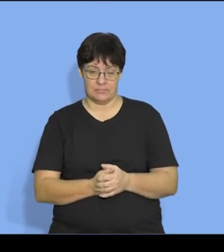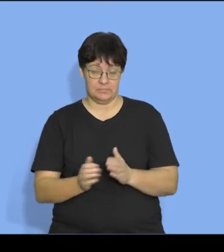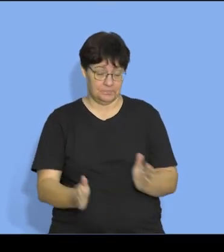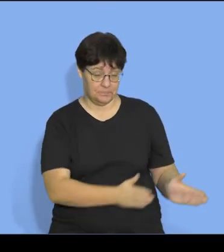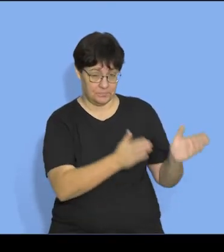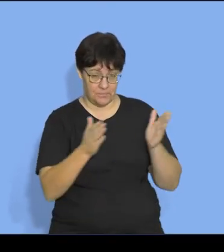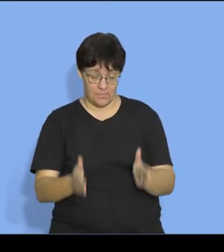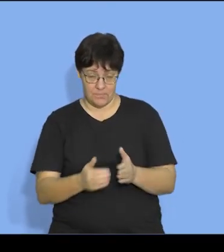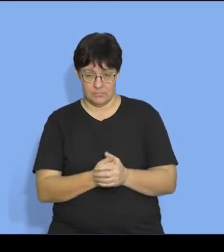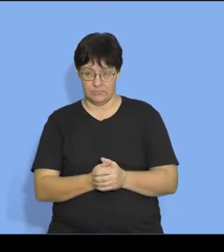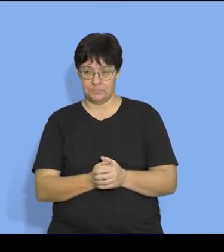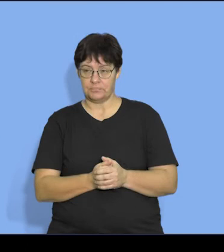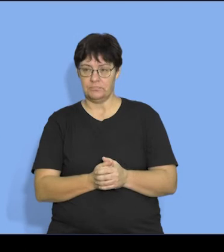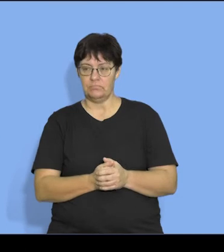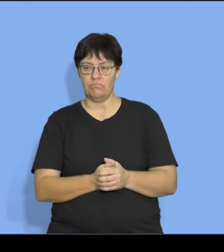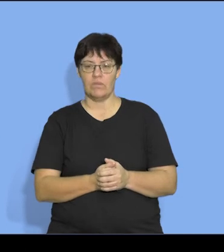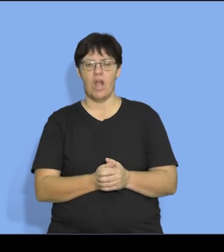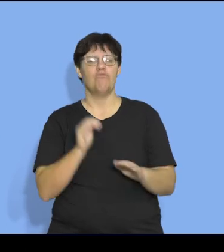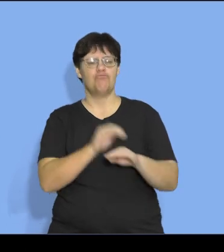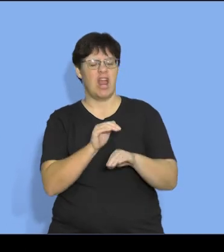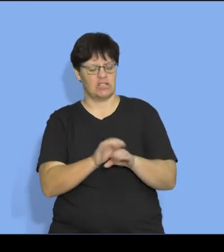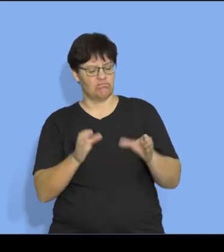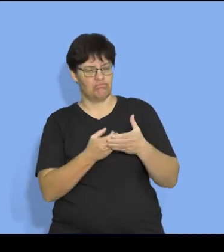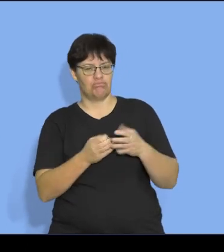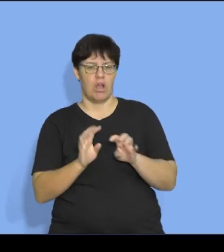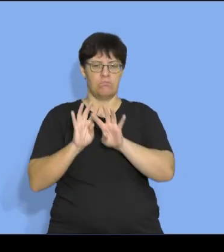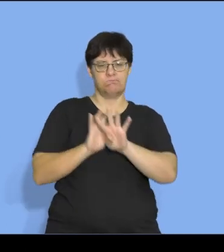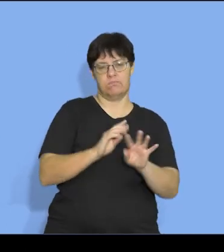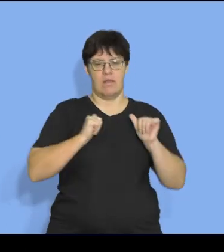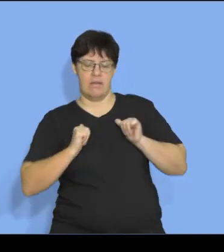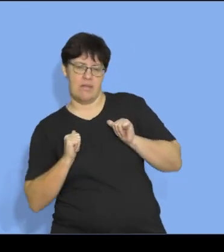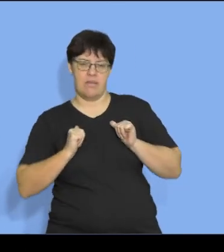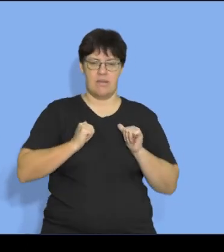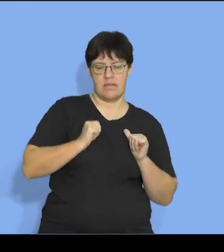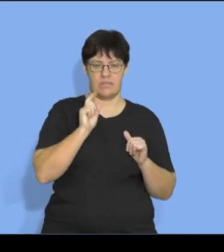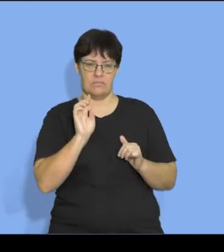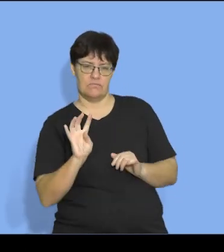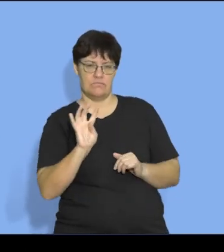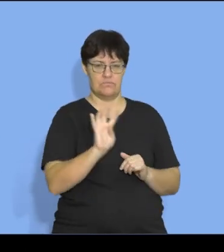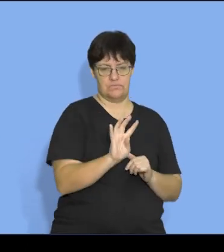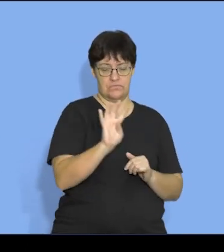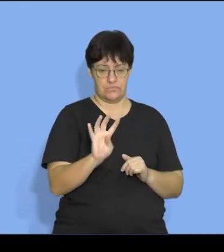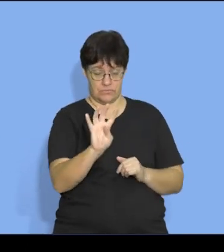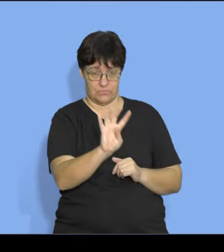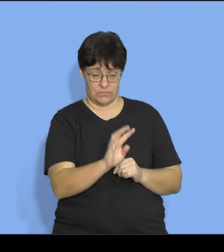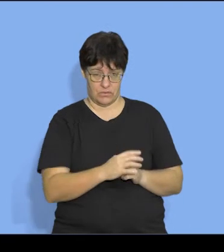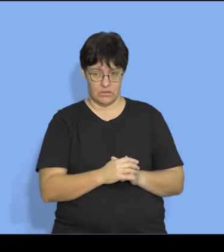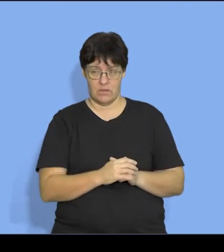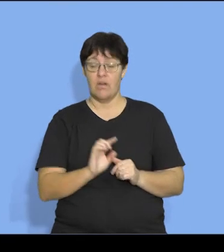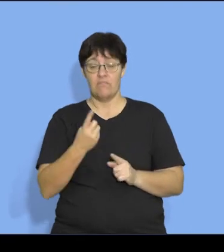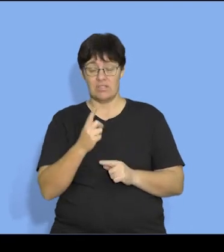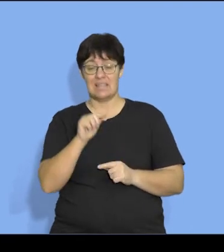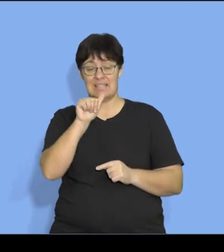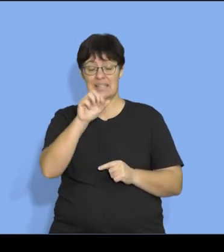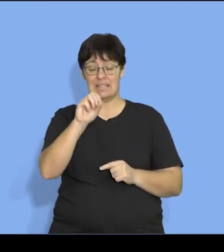So a group of friends go on a hike. They first walk